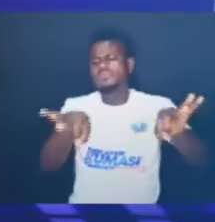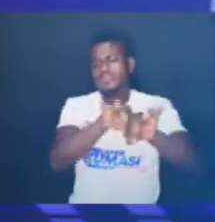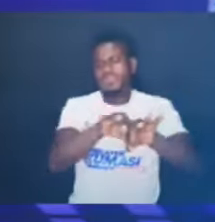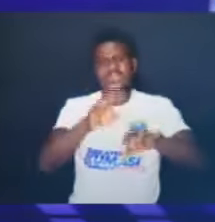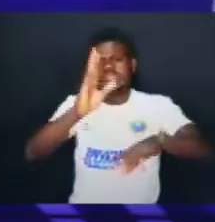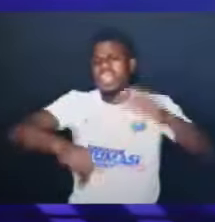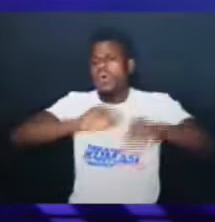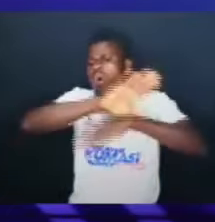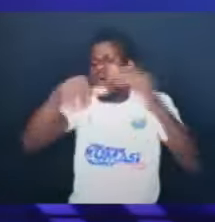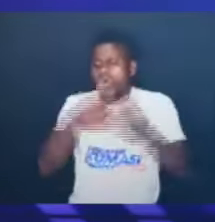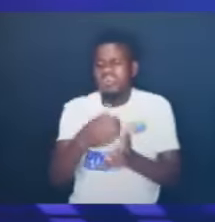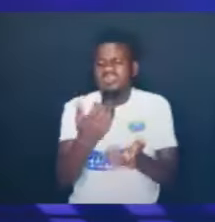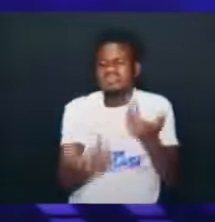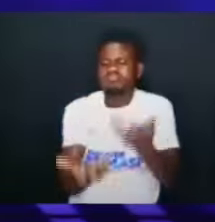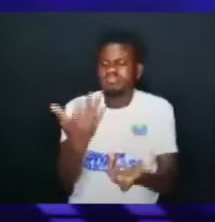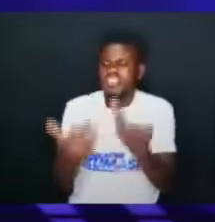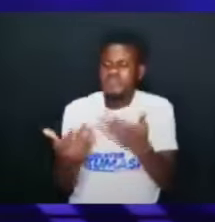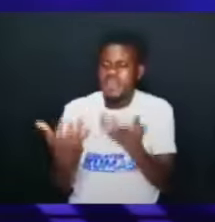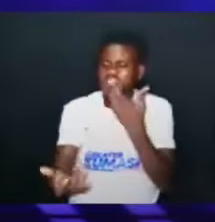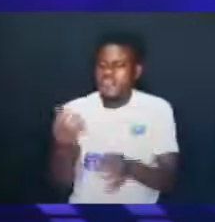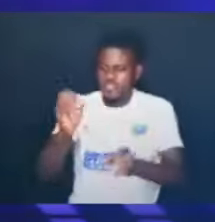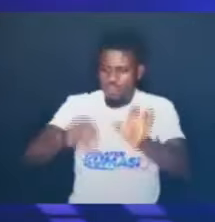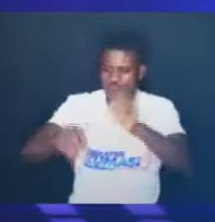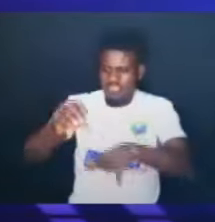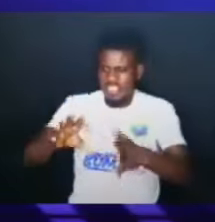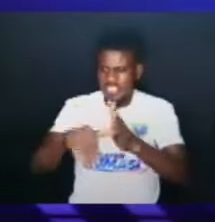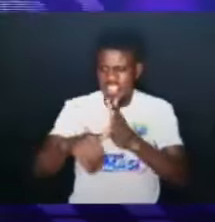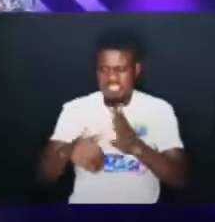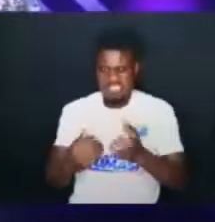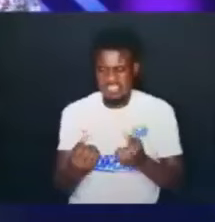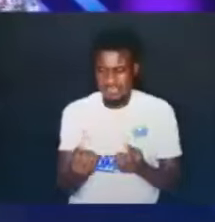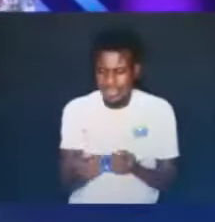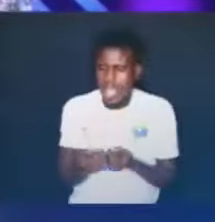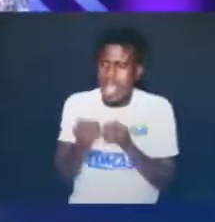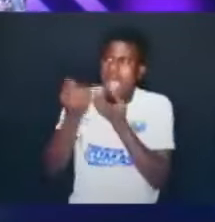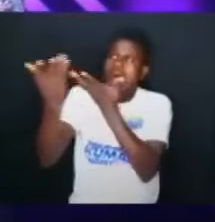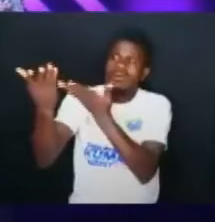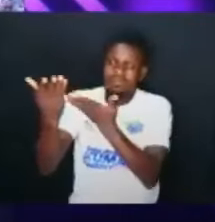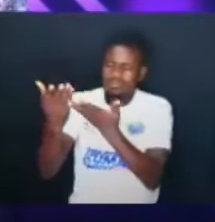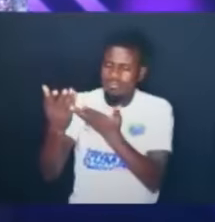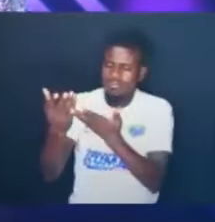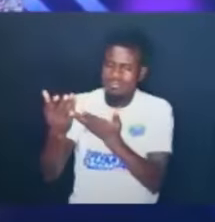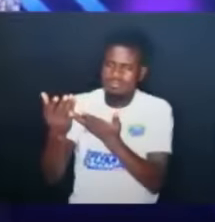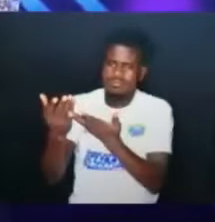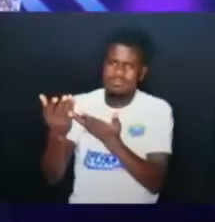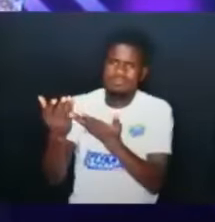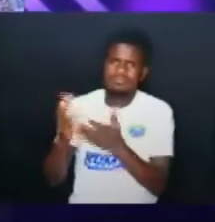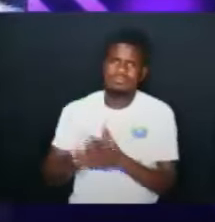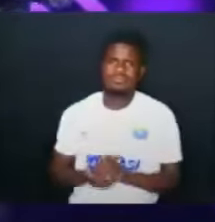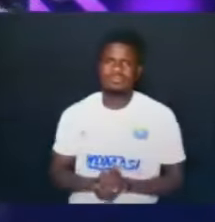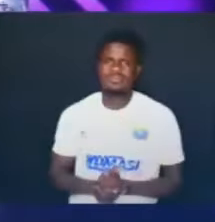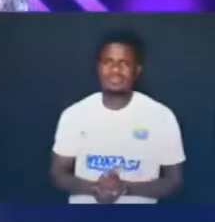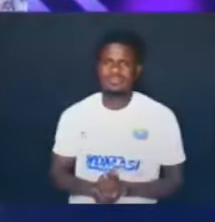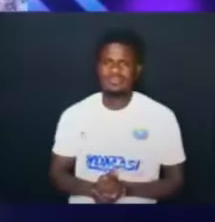all burnt offerings and sacrifices. Now, so we bet dono efri wa kume nyinamu, inti asye nyinamu,